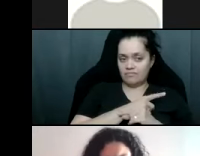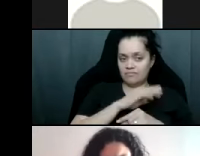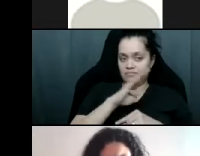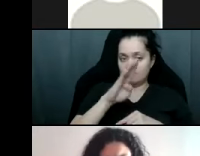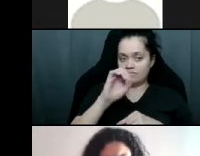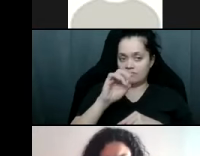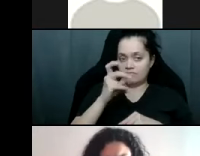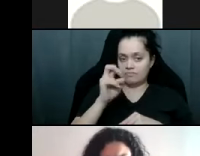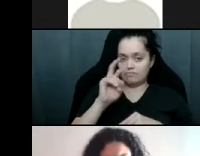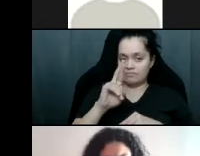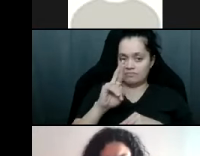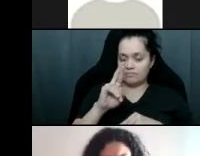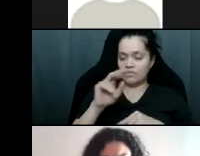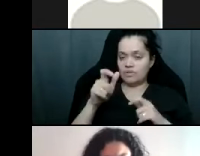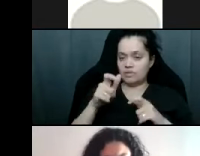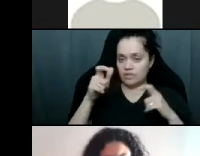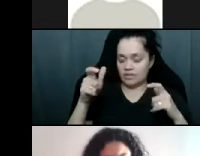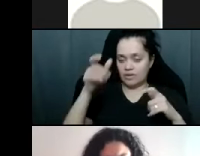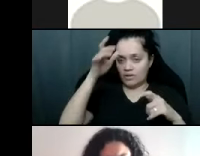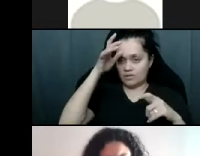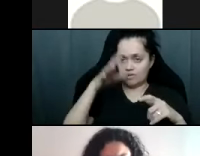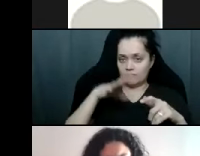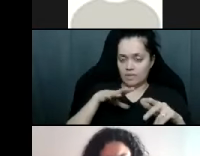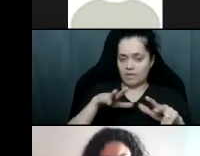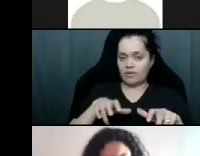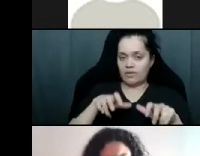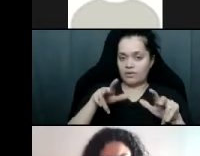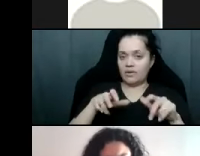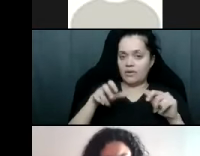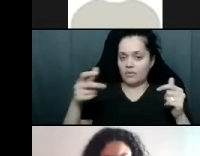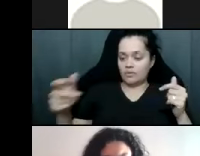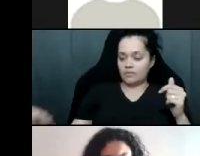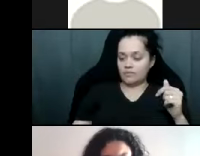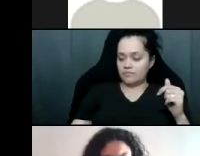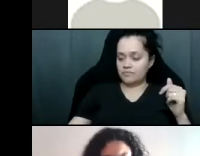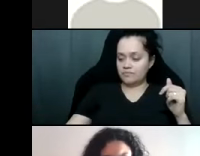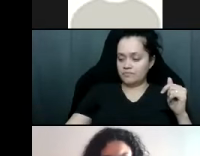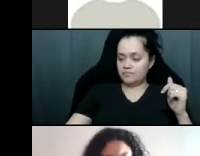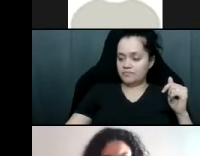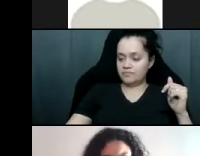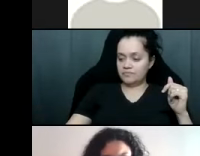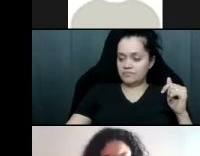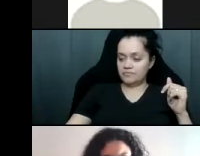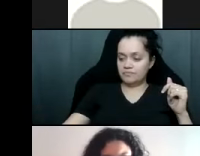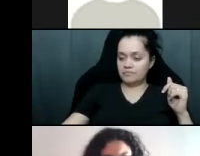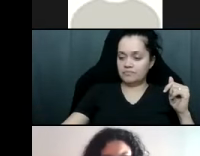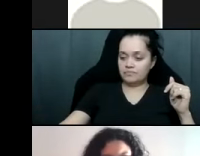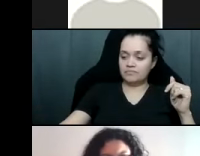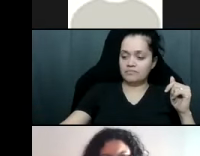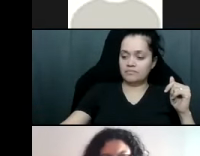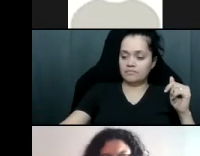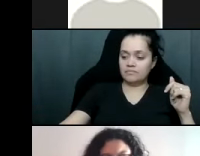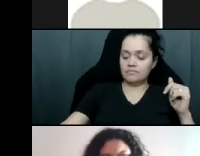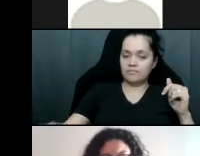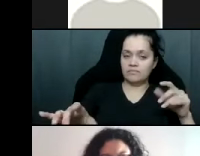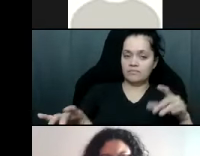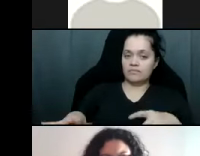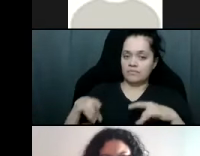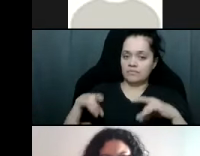Boomer is a large male kangaroo. Okay, so Australian,